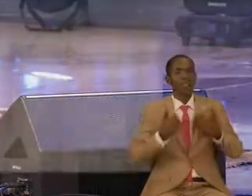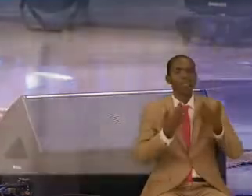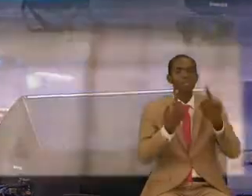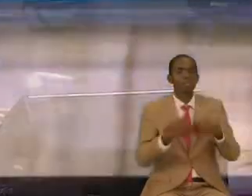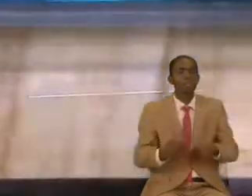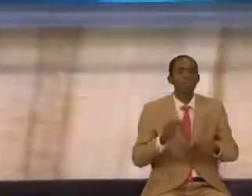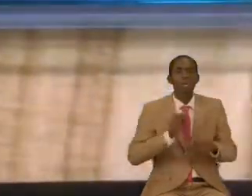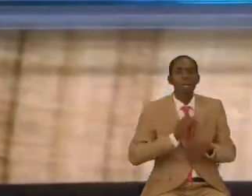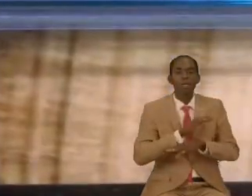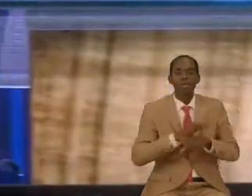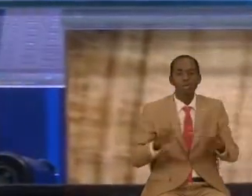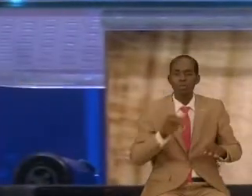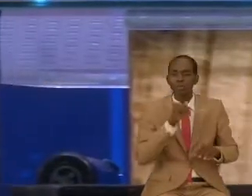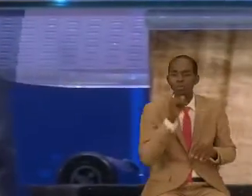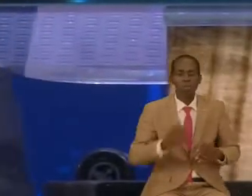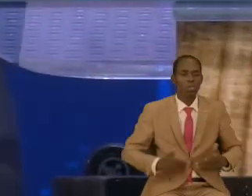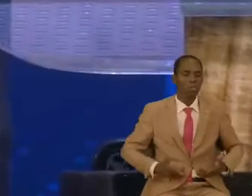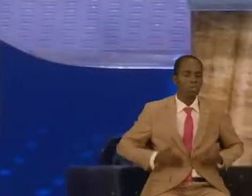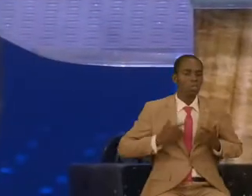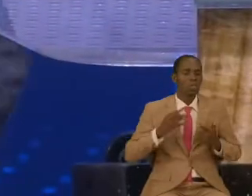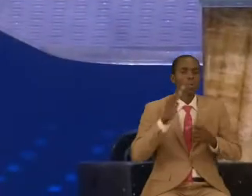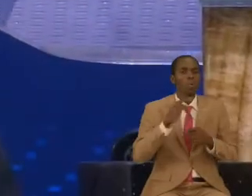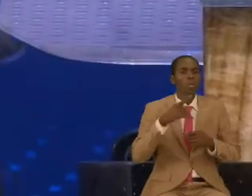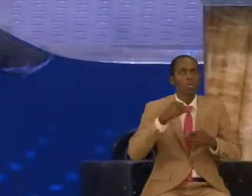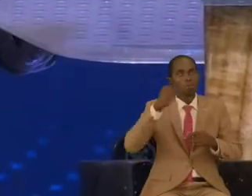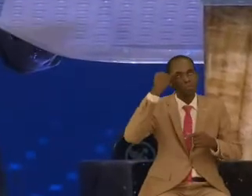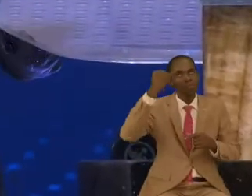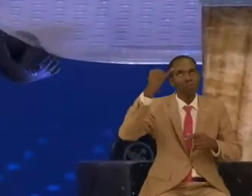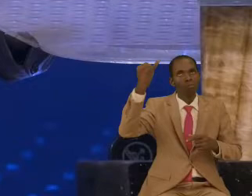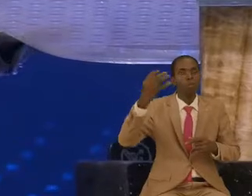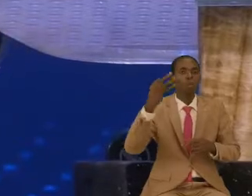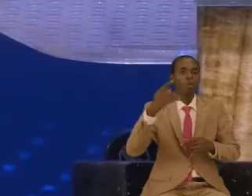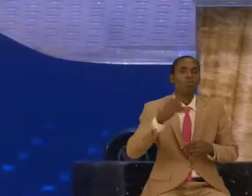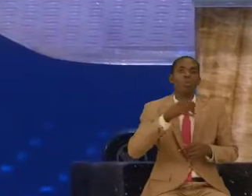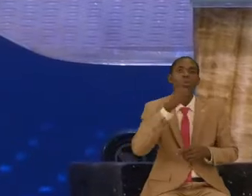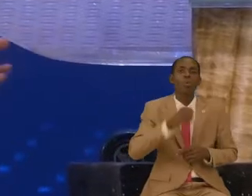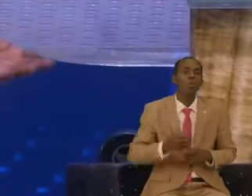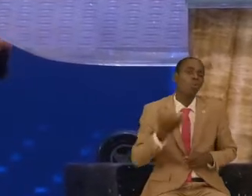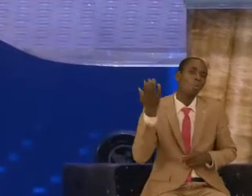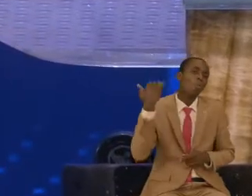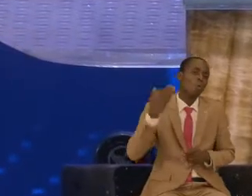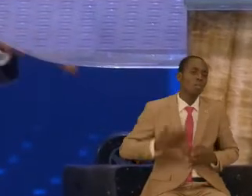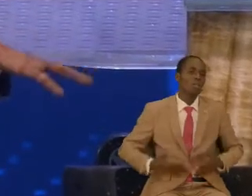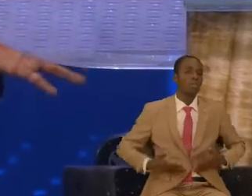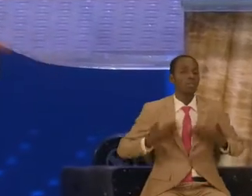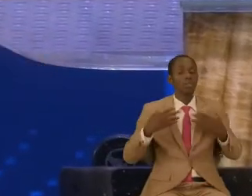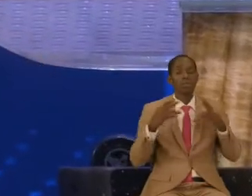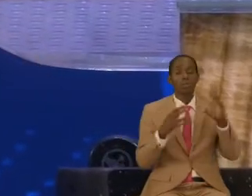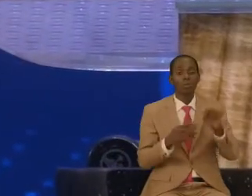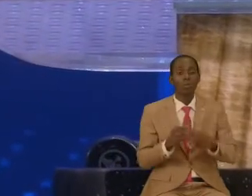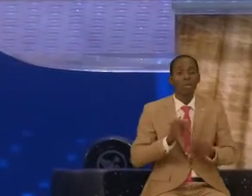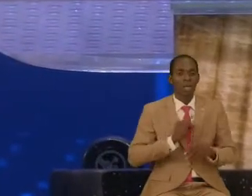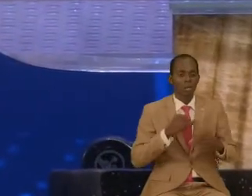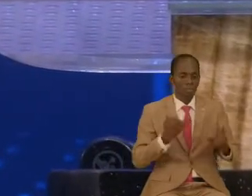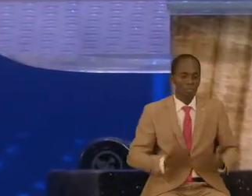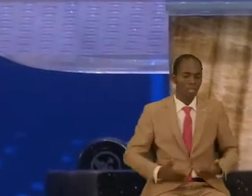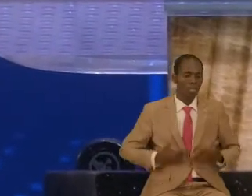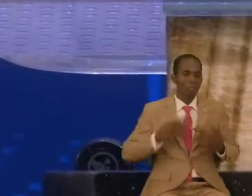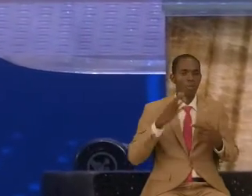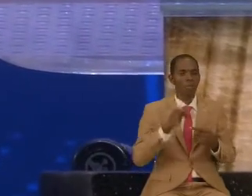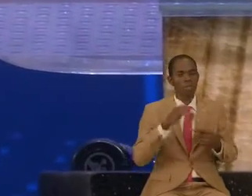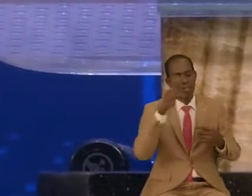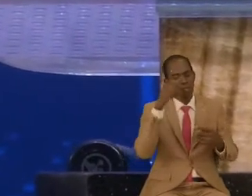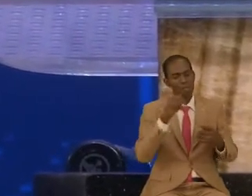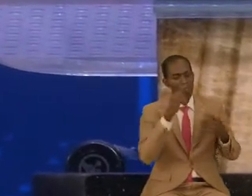the ideologies of the past, of the old life. Now I live by the trust and the confidence and